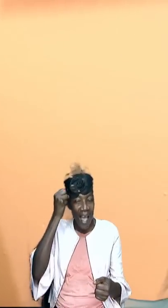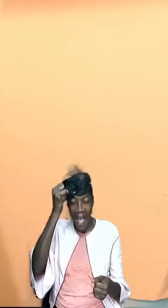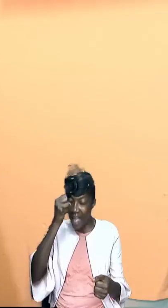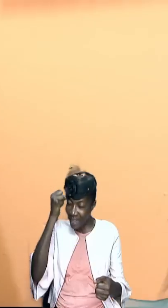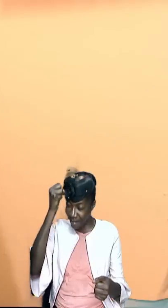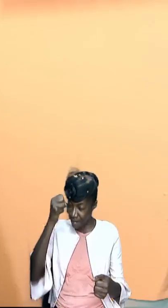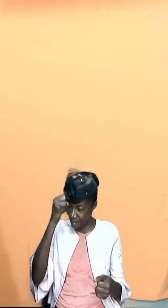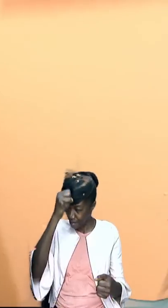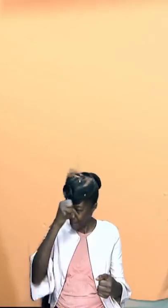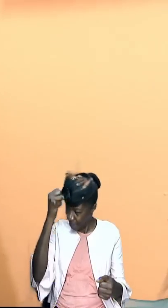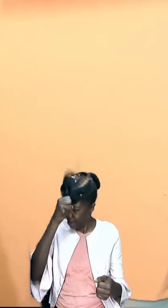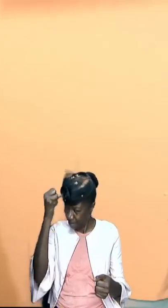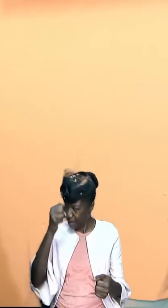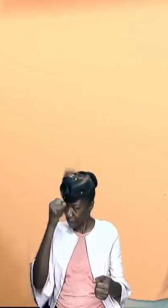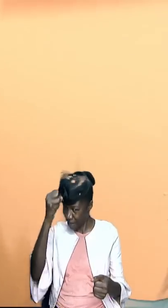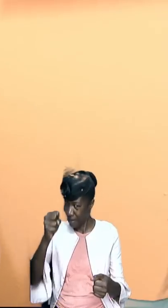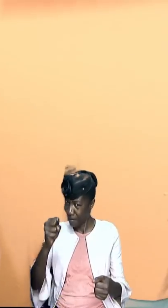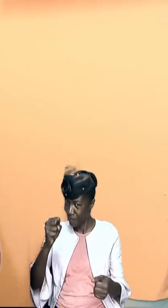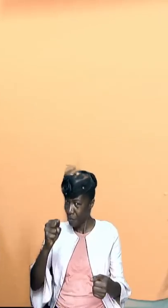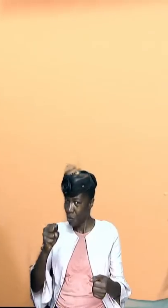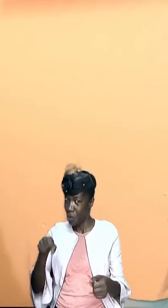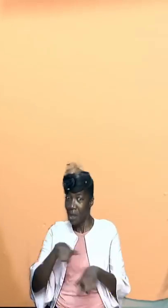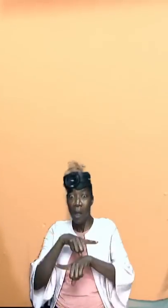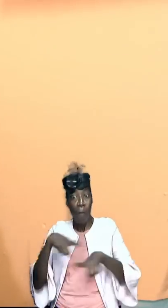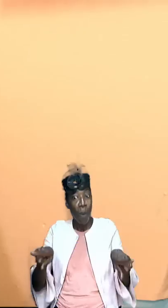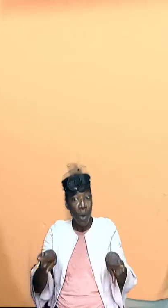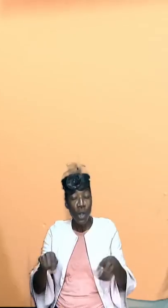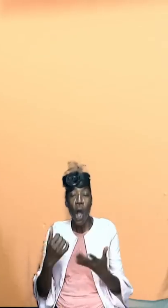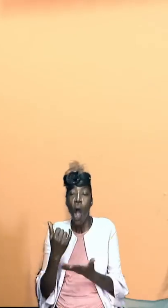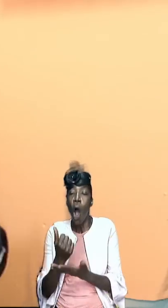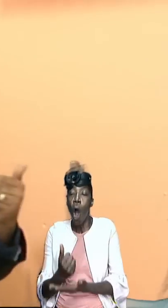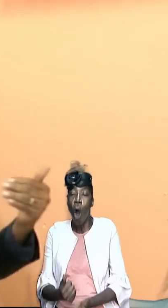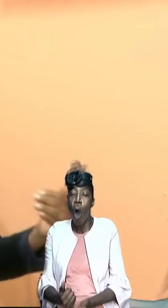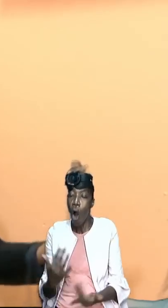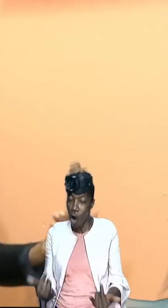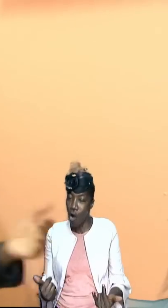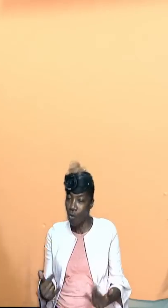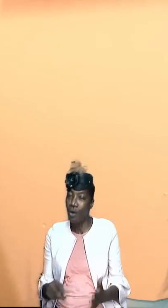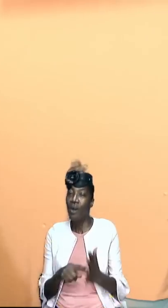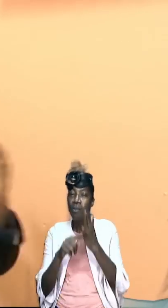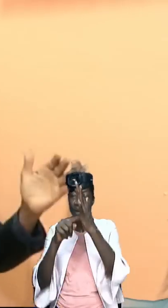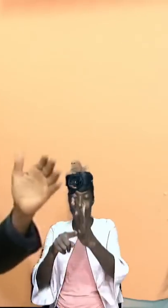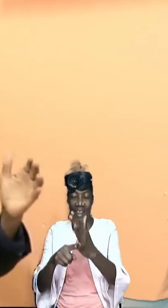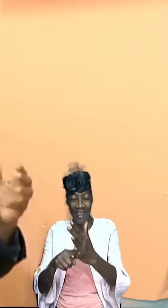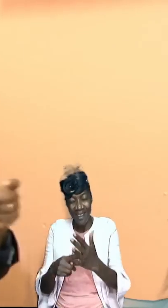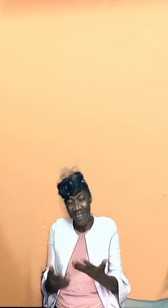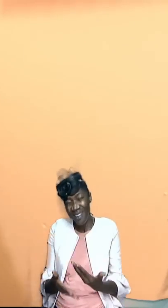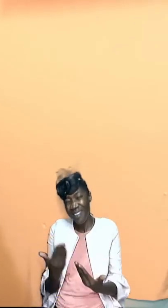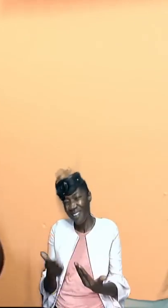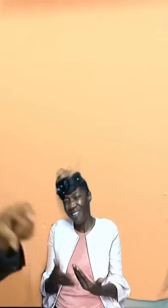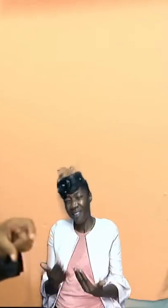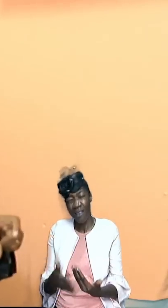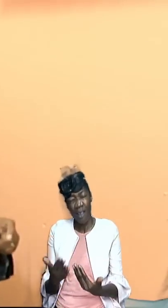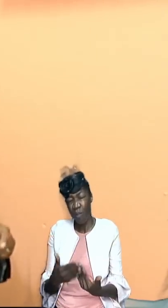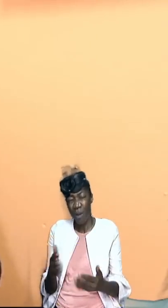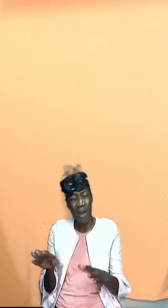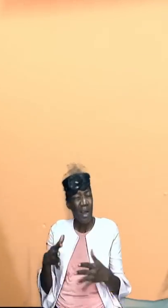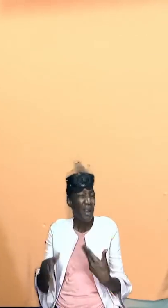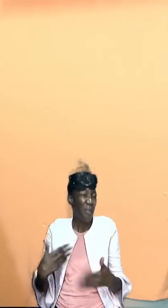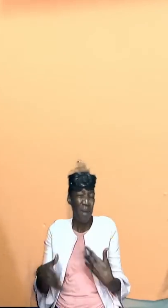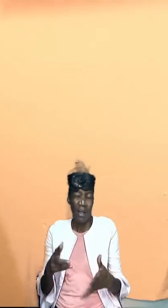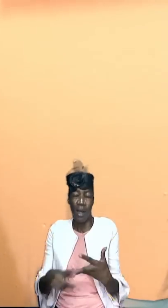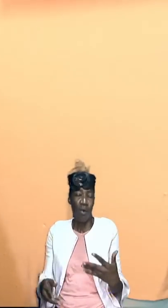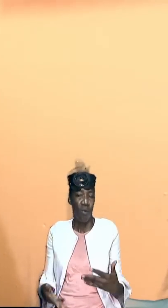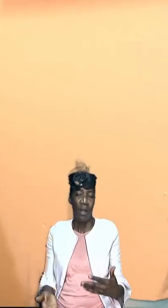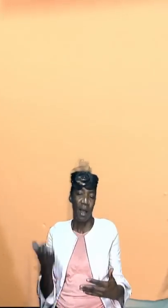to be science-based. But how it has been presented is relatively simple. So it doesn't matter what your background is. Just